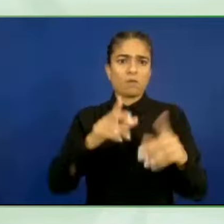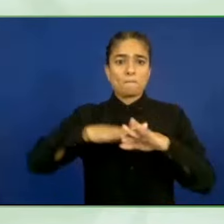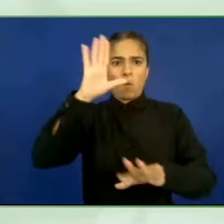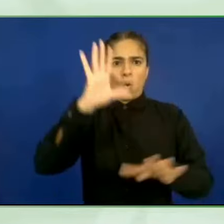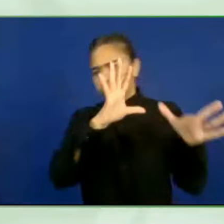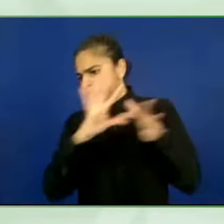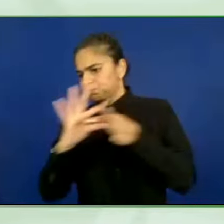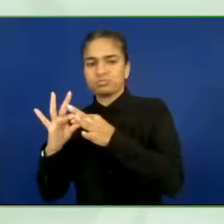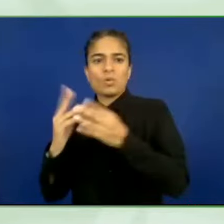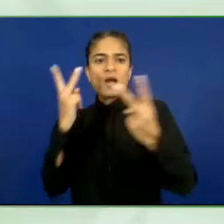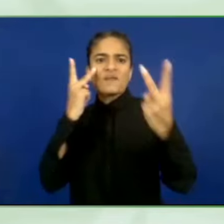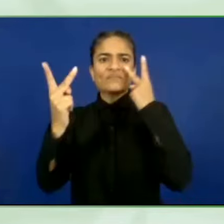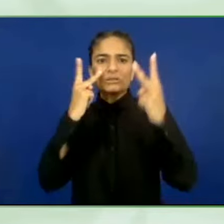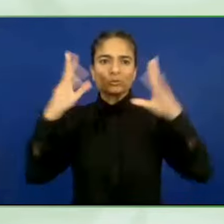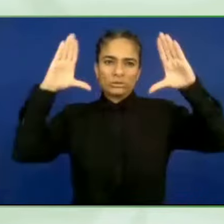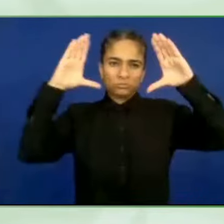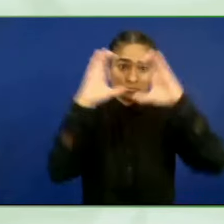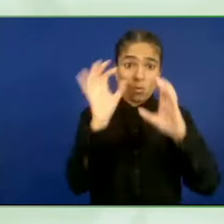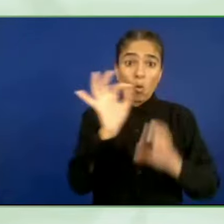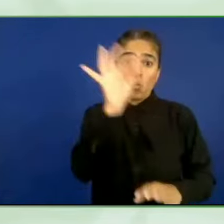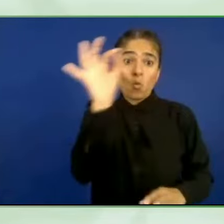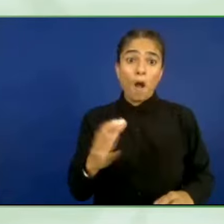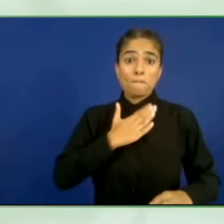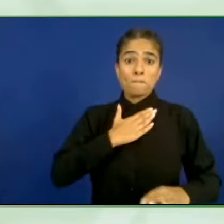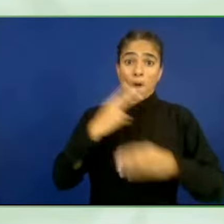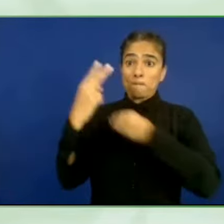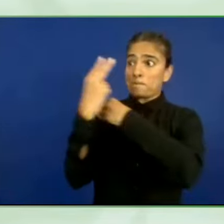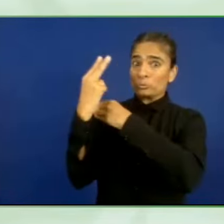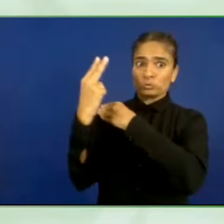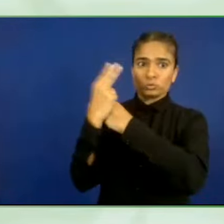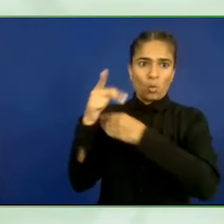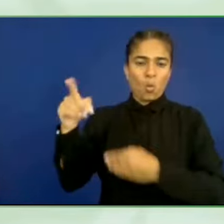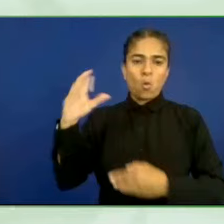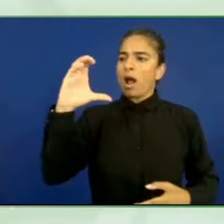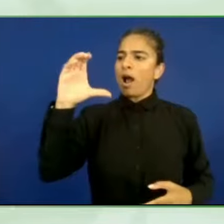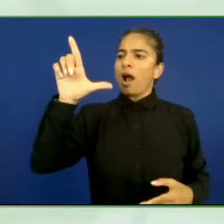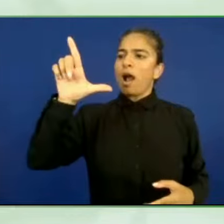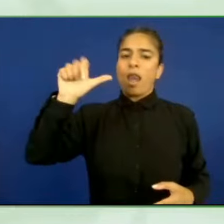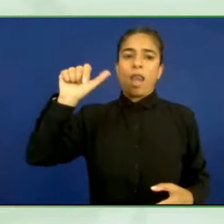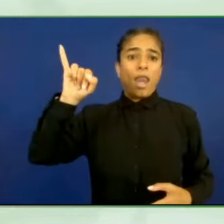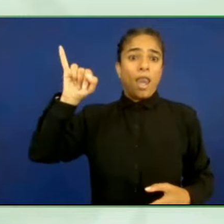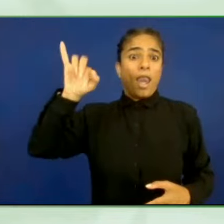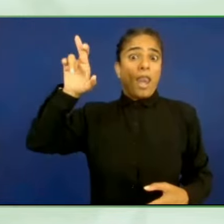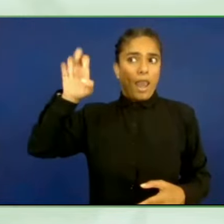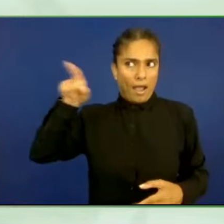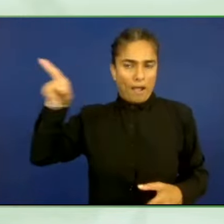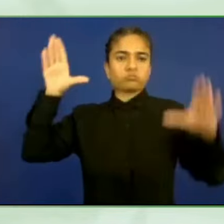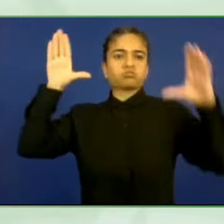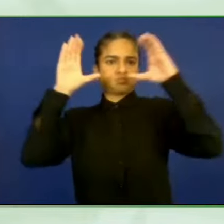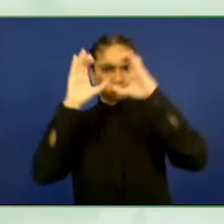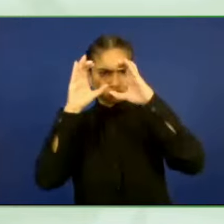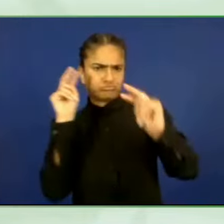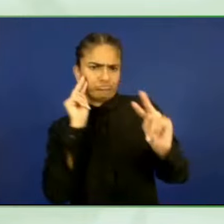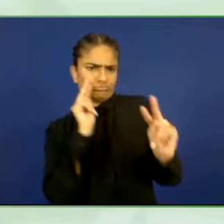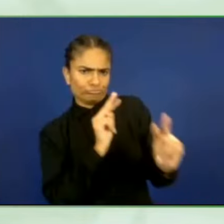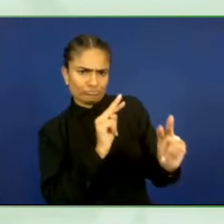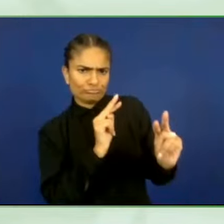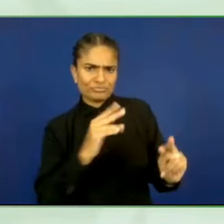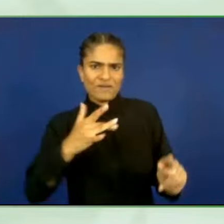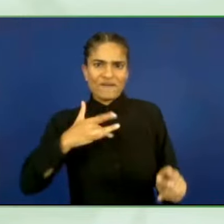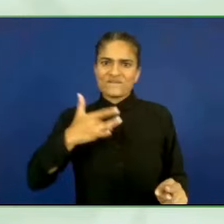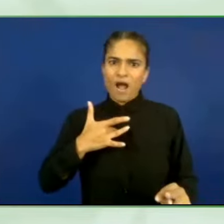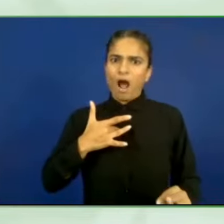impaired, and it felt so good that I was able to upskill that even more. And all I want to do is just just keep learning, do